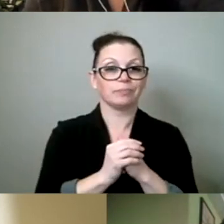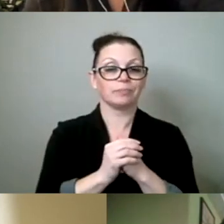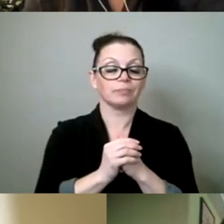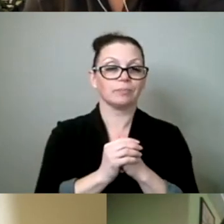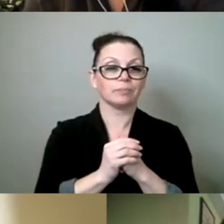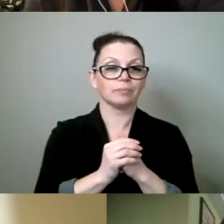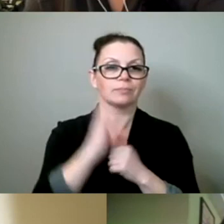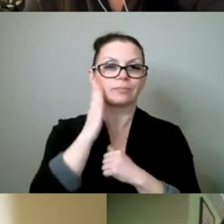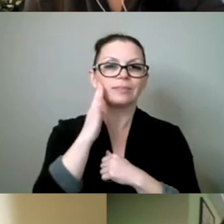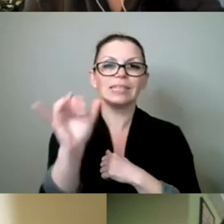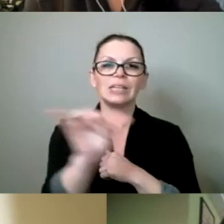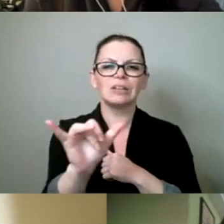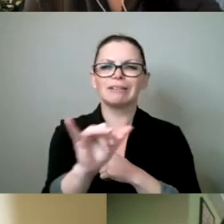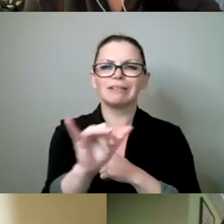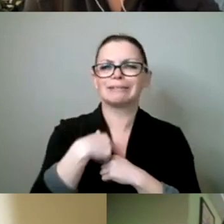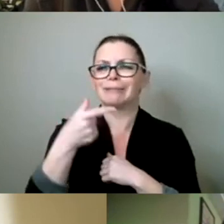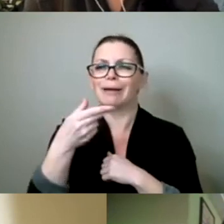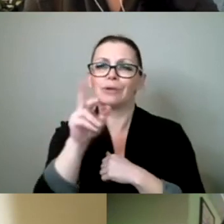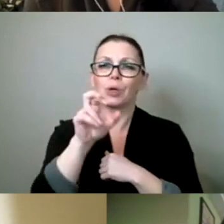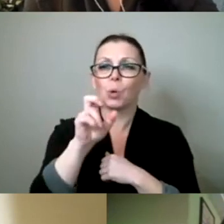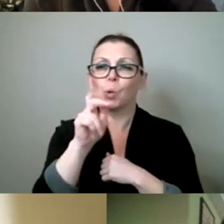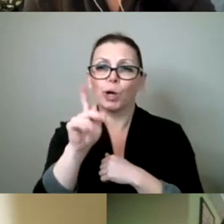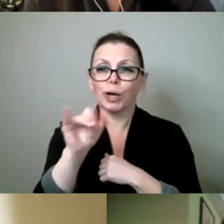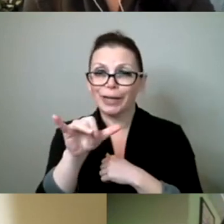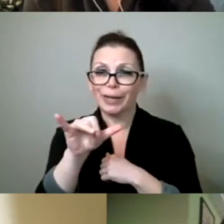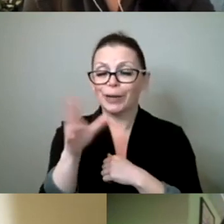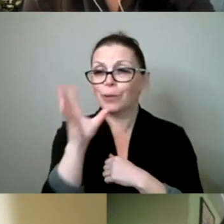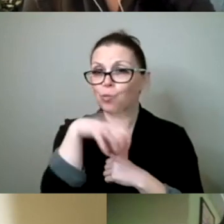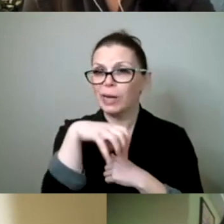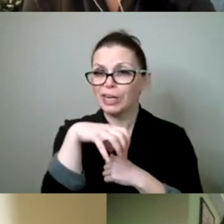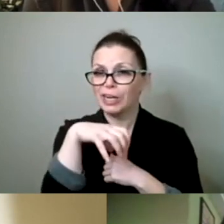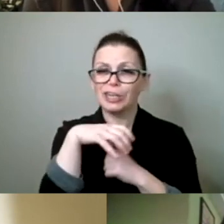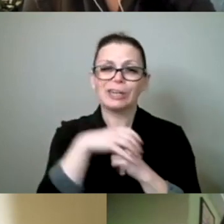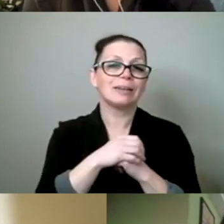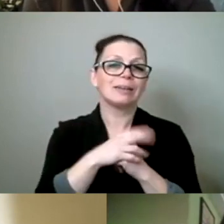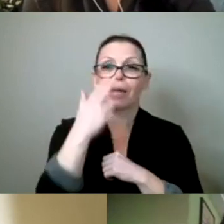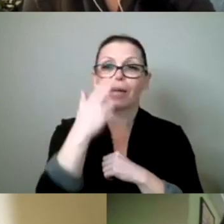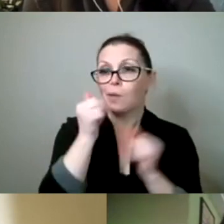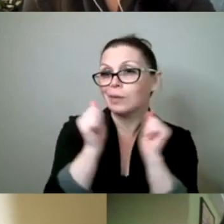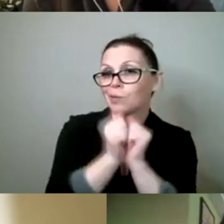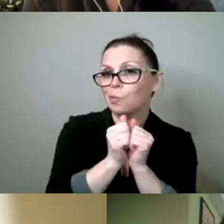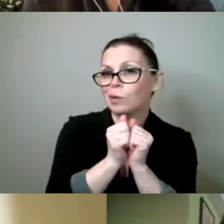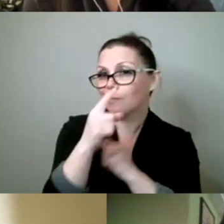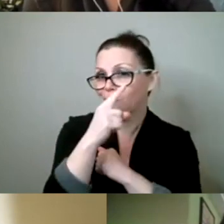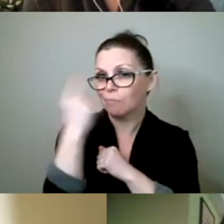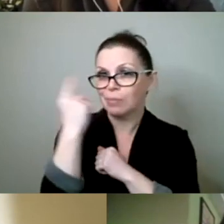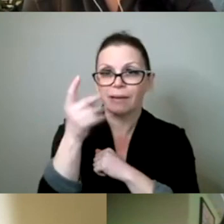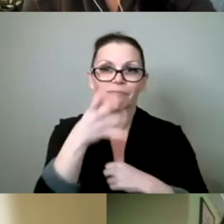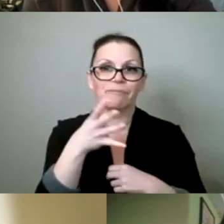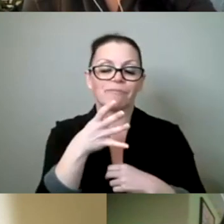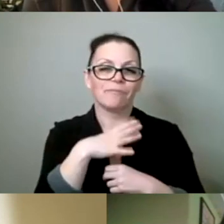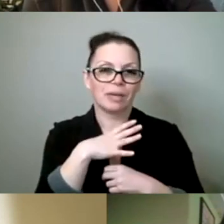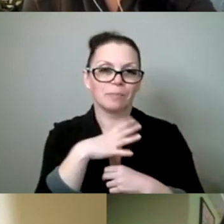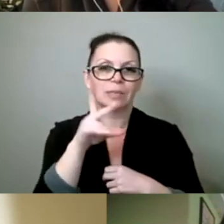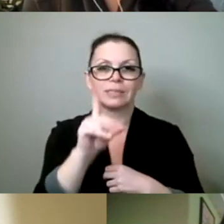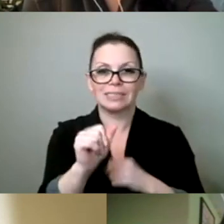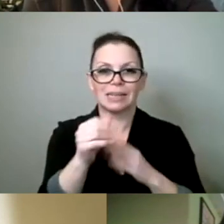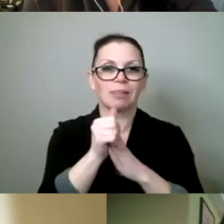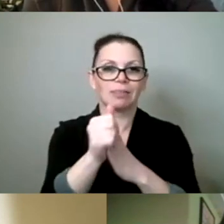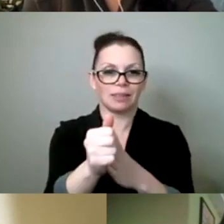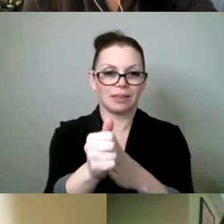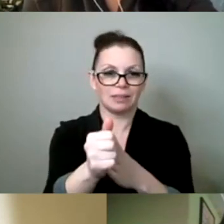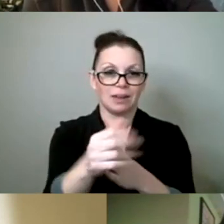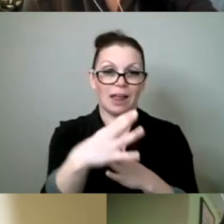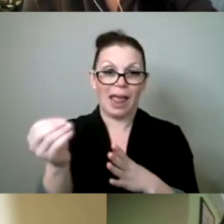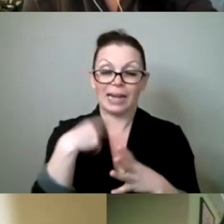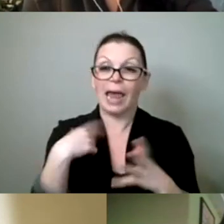you know, like some kind of quirky, weird comedy with, you know, a Black female disabled lead. And I